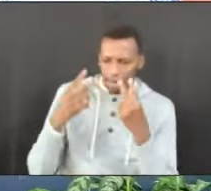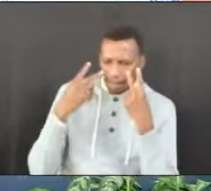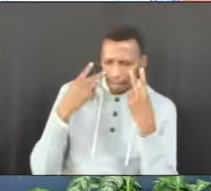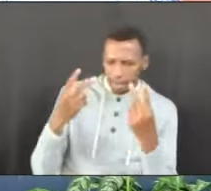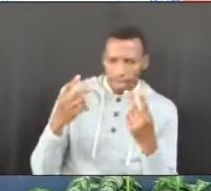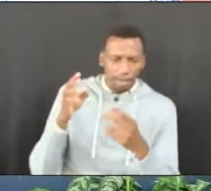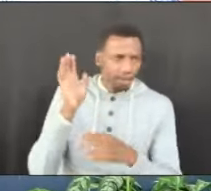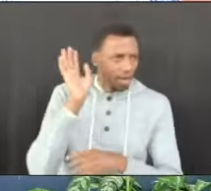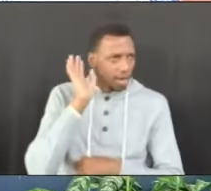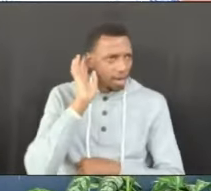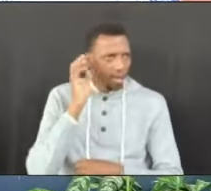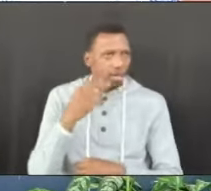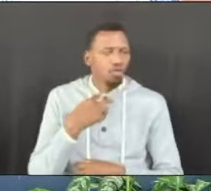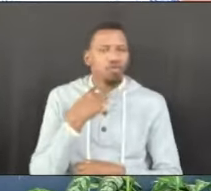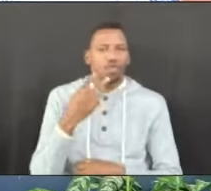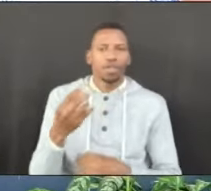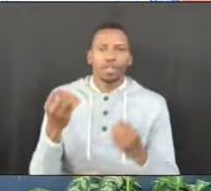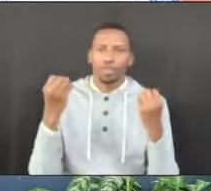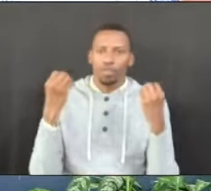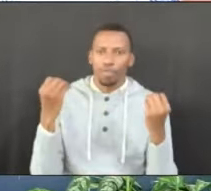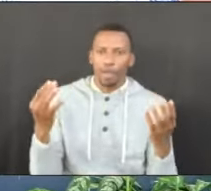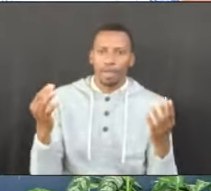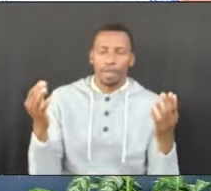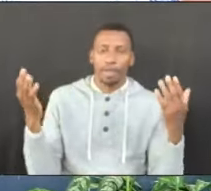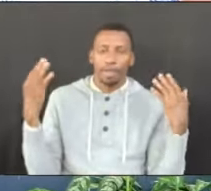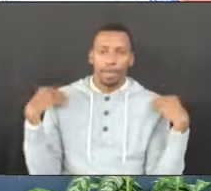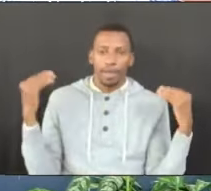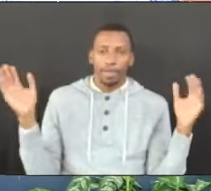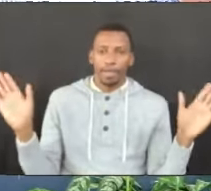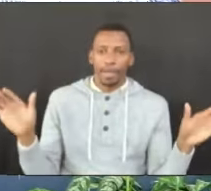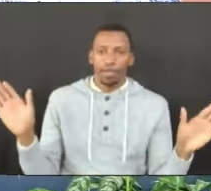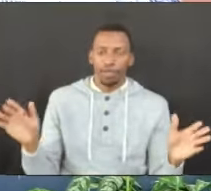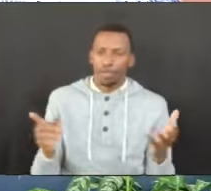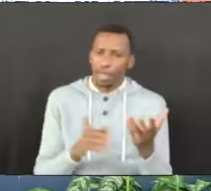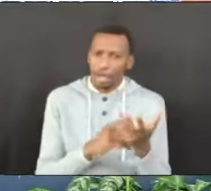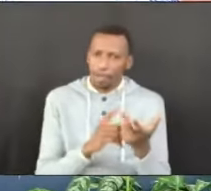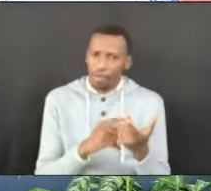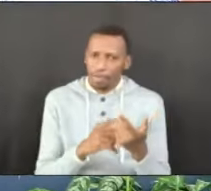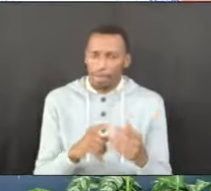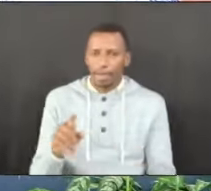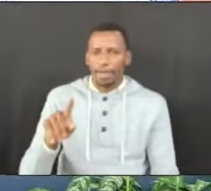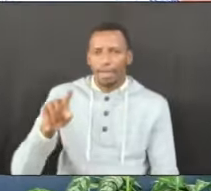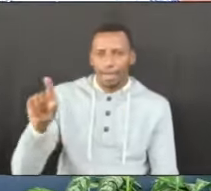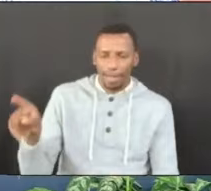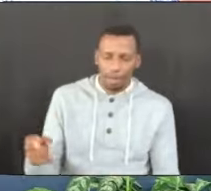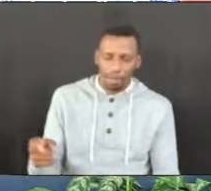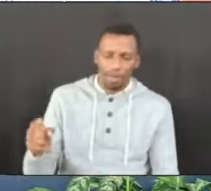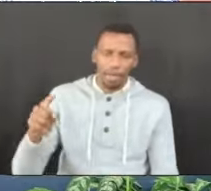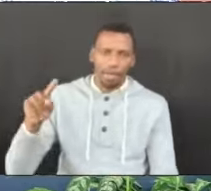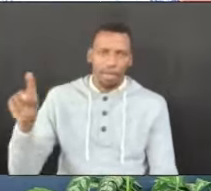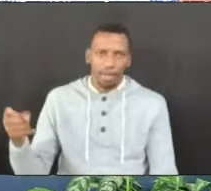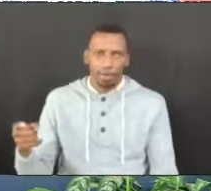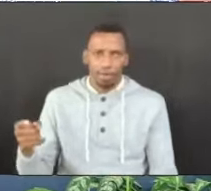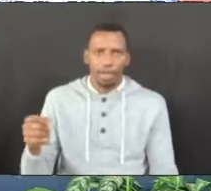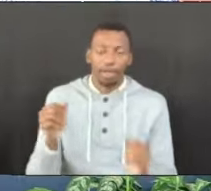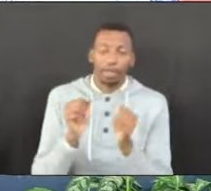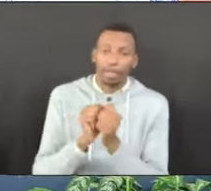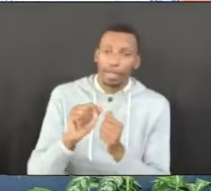of many angels. Numbering how many? Thousands upon thousands. And